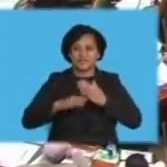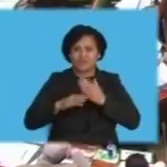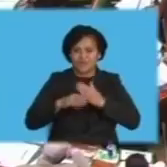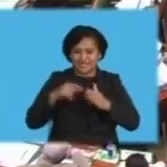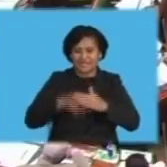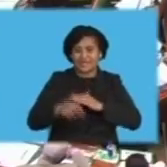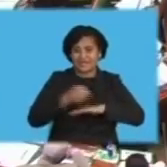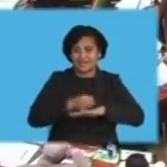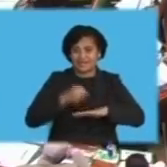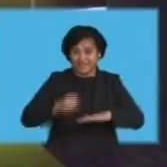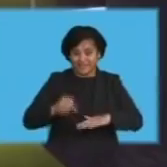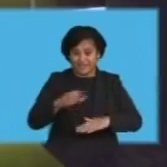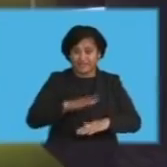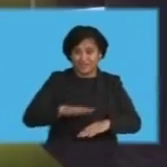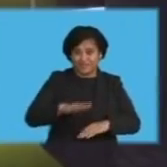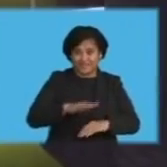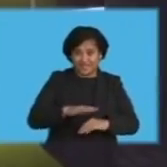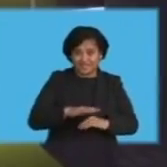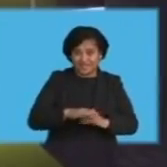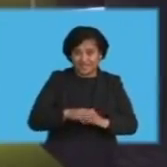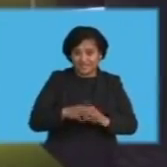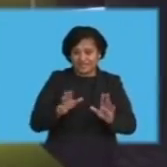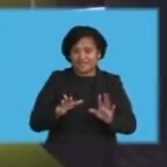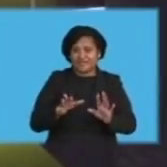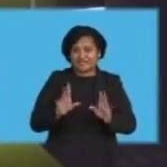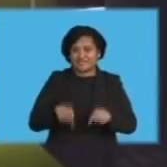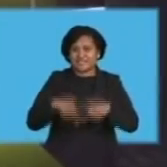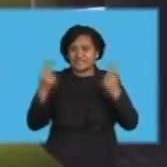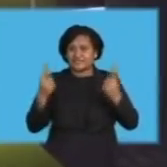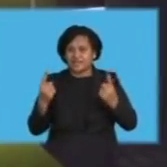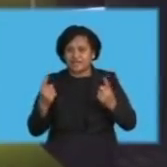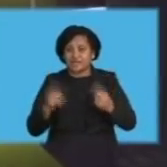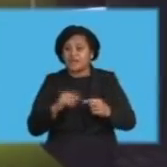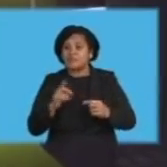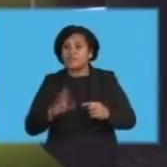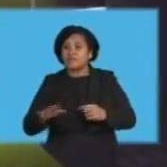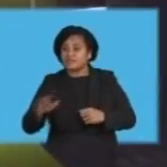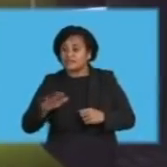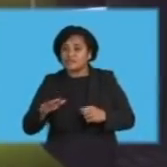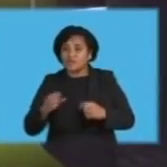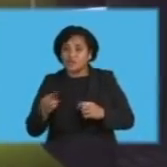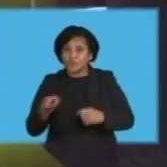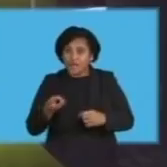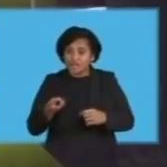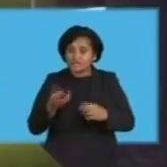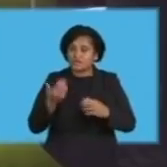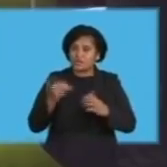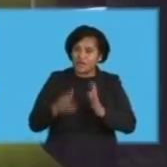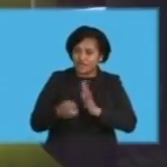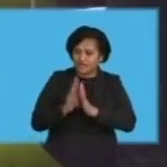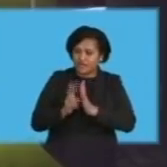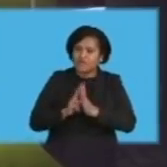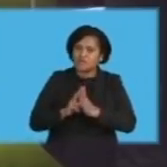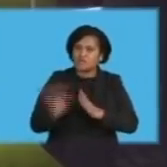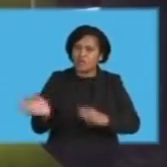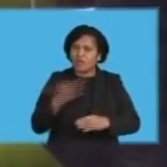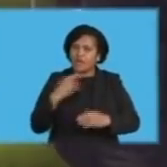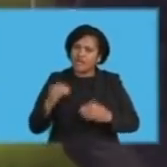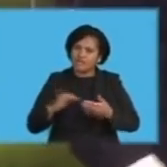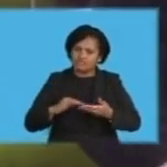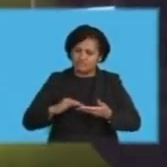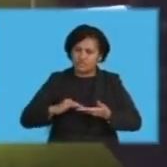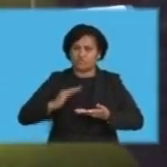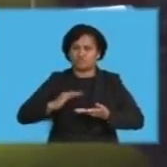altogether. But all of them, the 10 sectoral wages, they all in fact had a review, and all of them had increases. And in fact